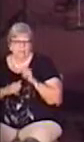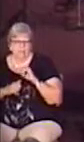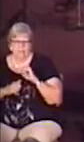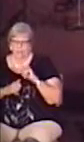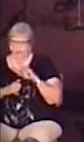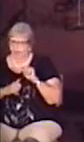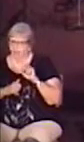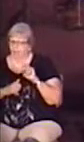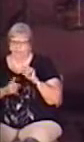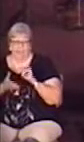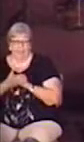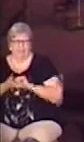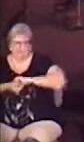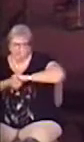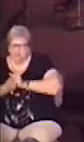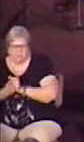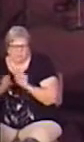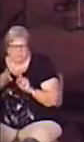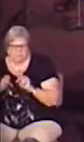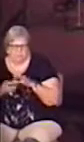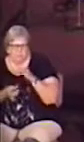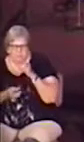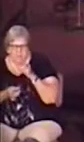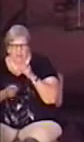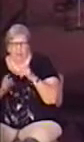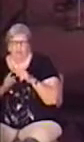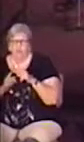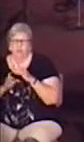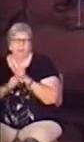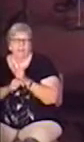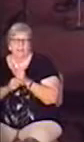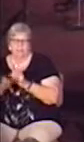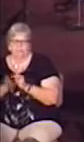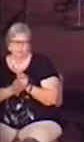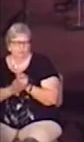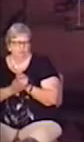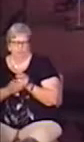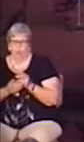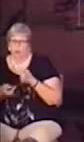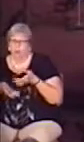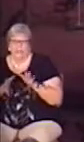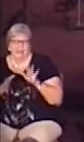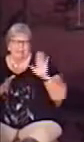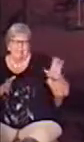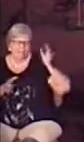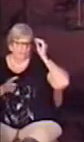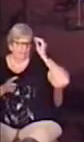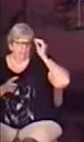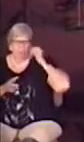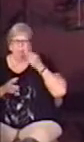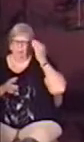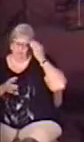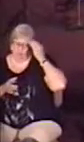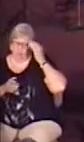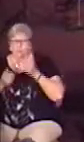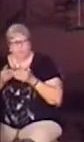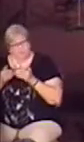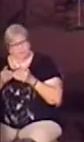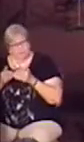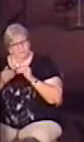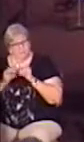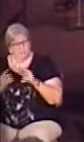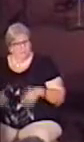who crushes people's spirits just in the sake of getting the truth across or letting his opinion be known. And so gentleness is a